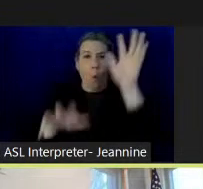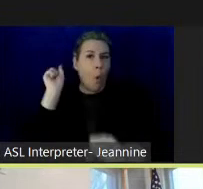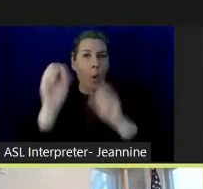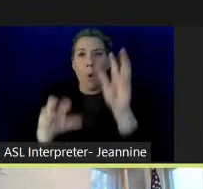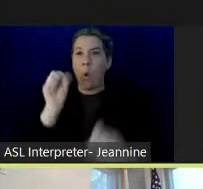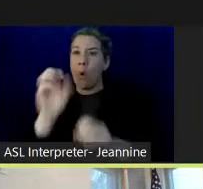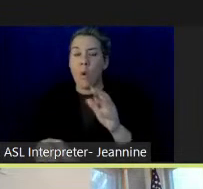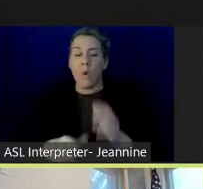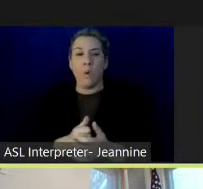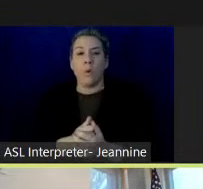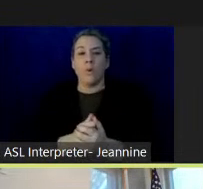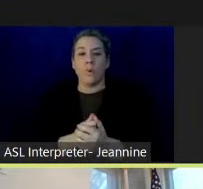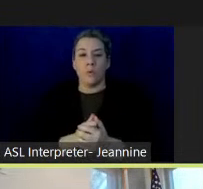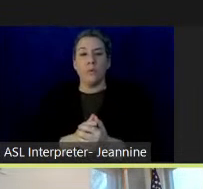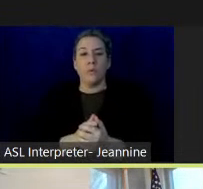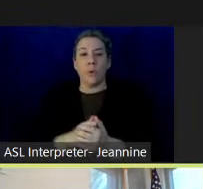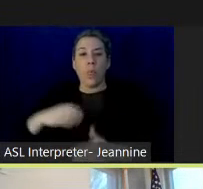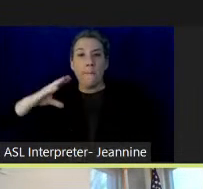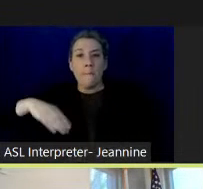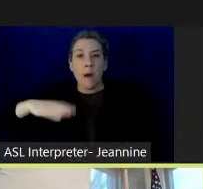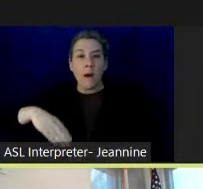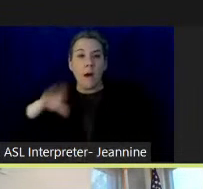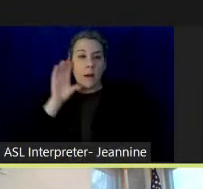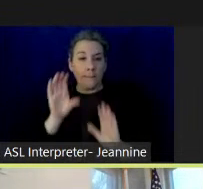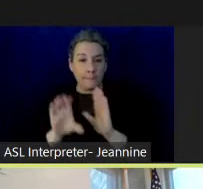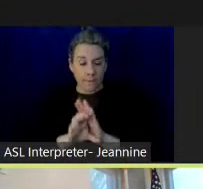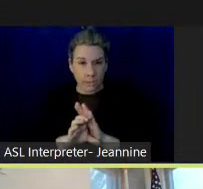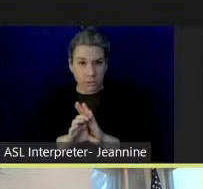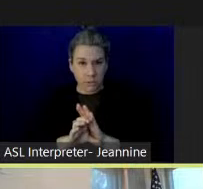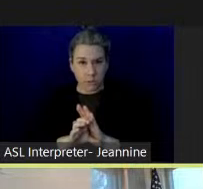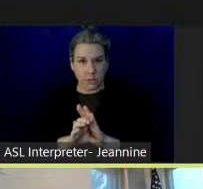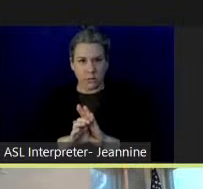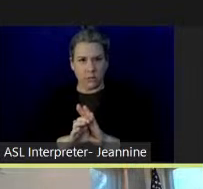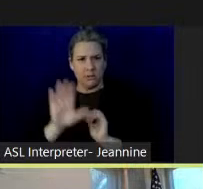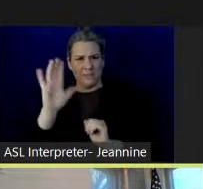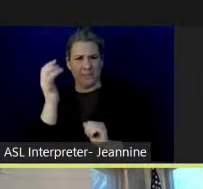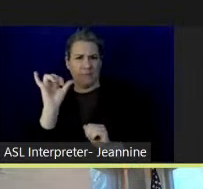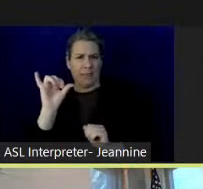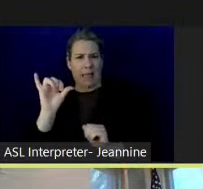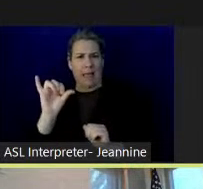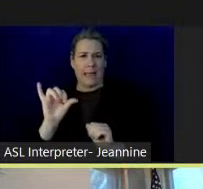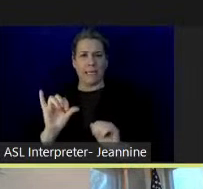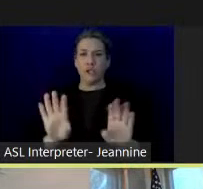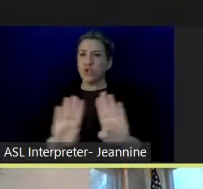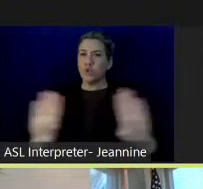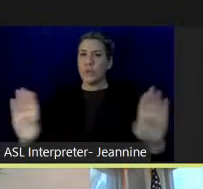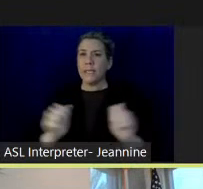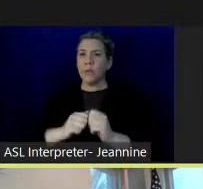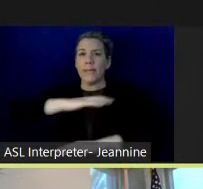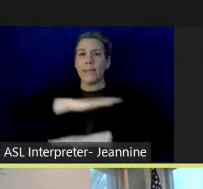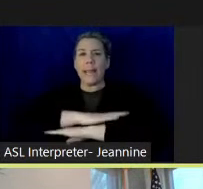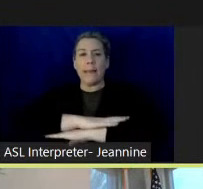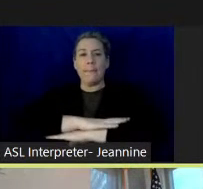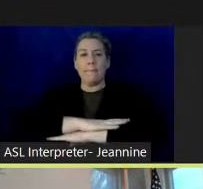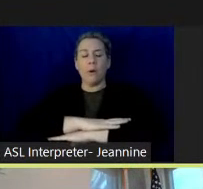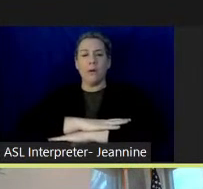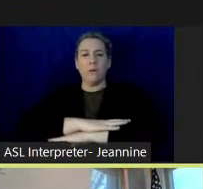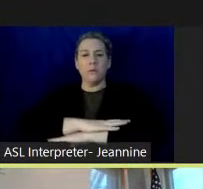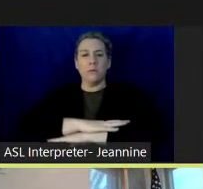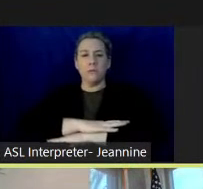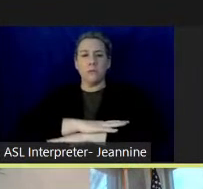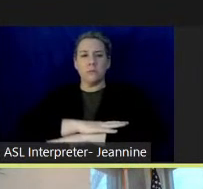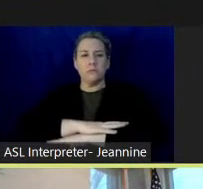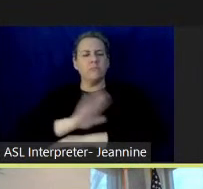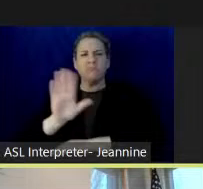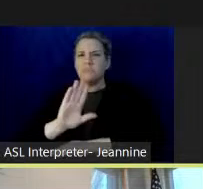against the door. And on the bottom side, we've almost set up barriers or screens with our tables. Better yet, let's utilize